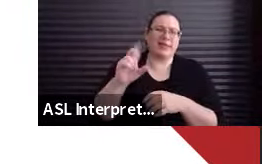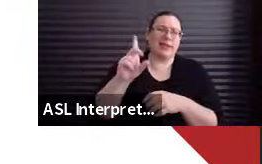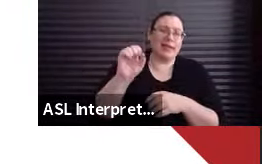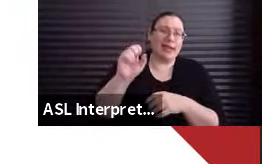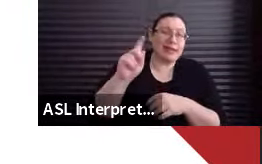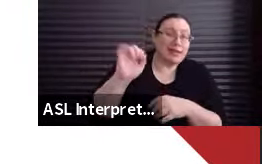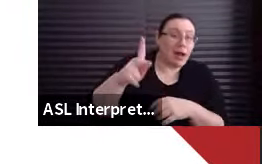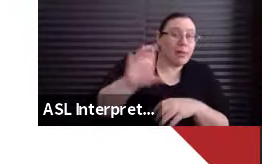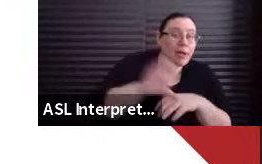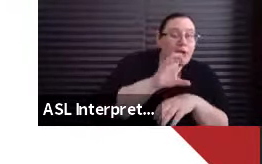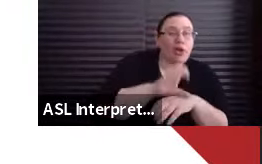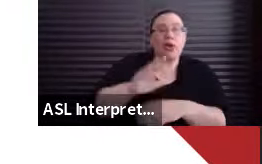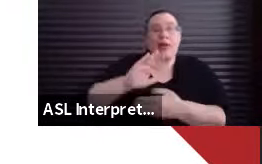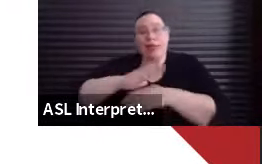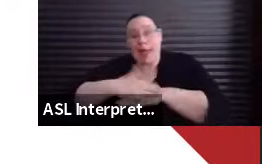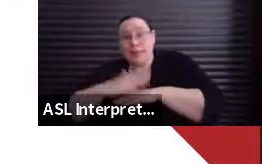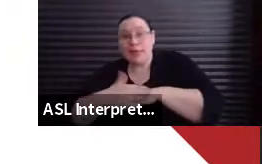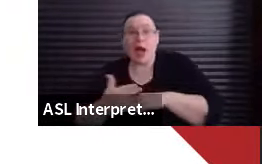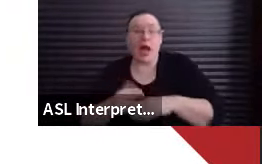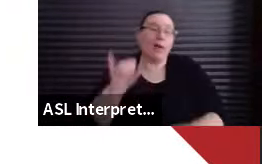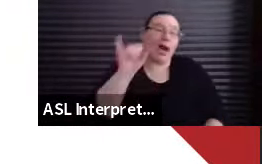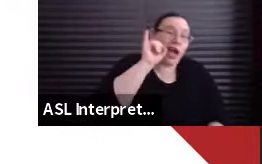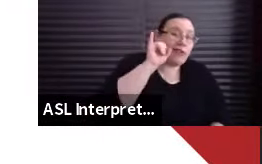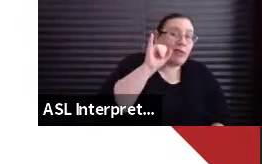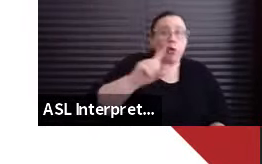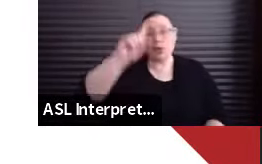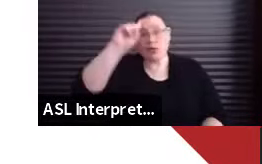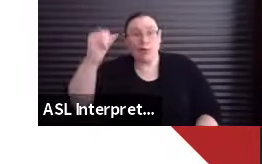iPhone, smartphone, or tablet.